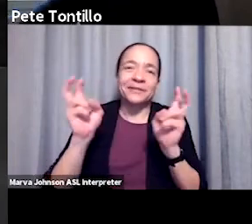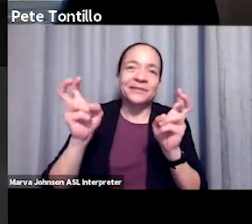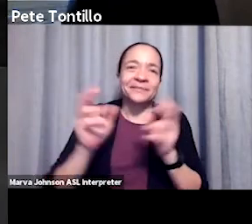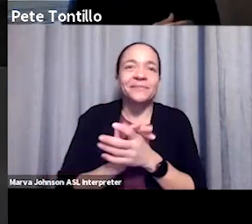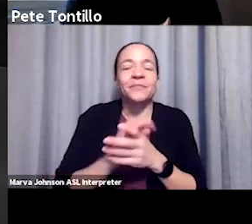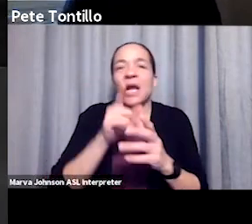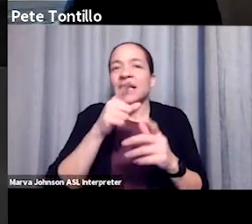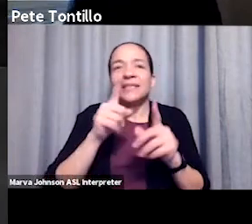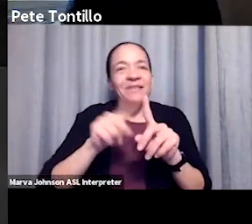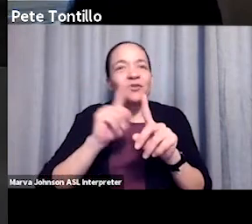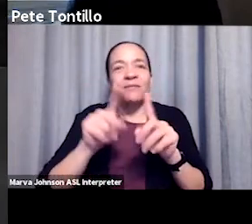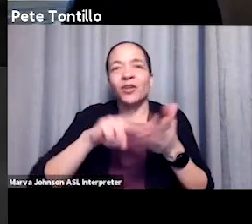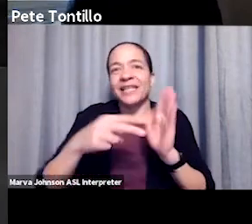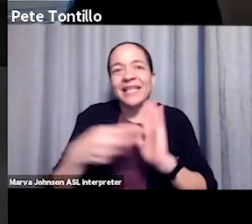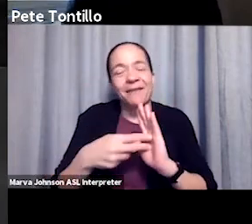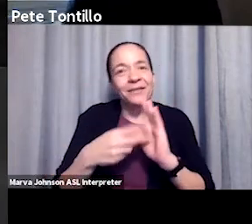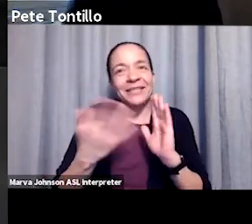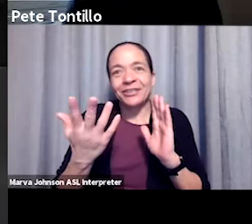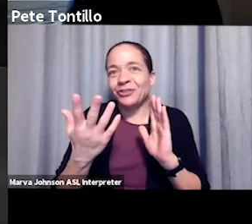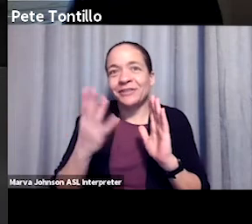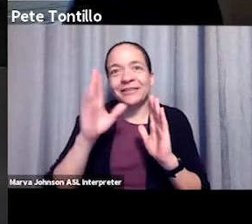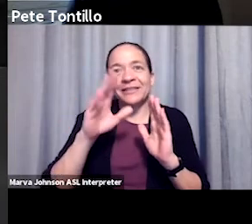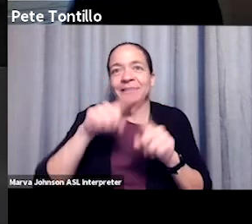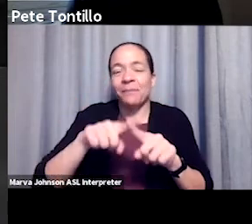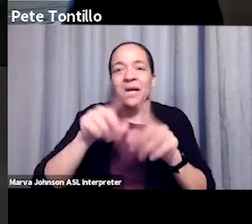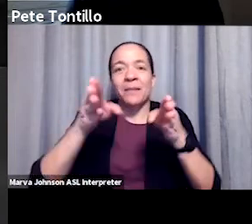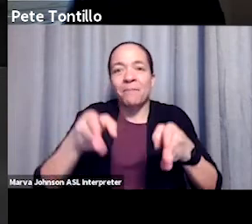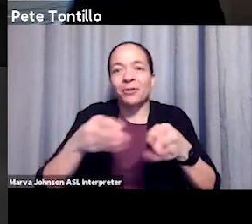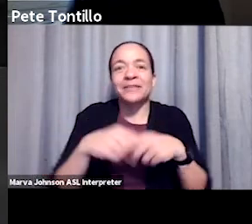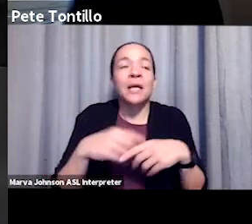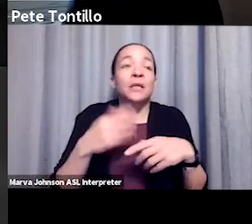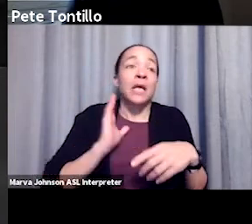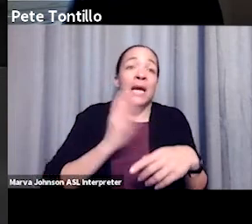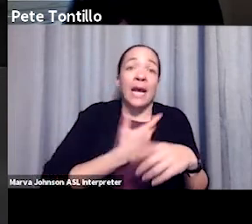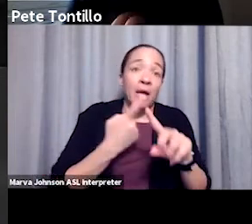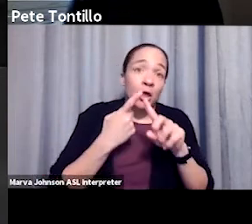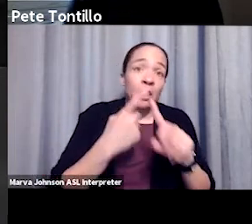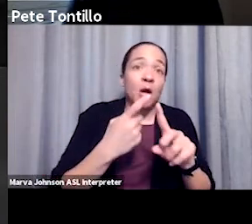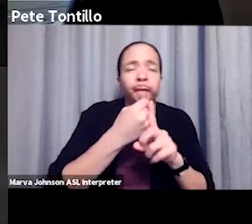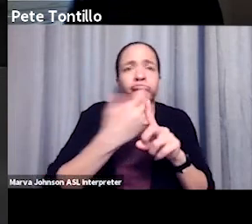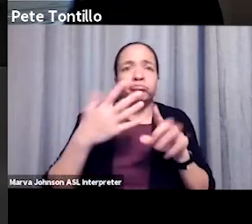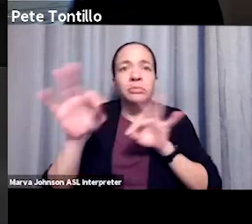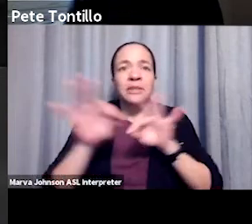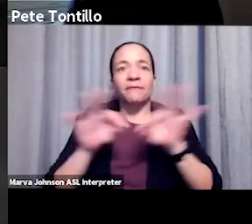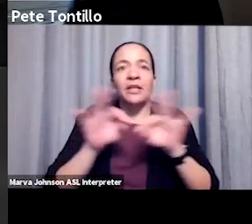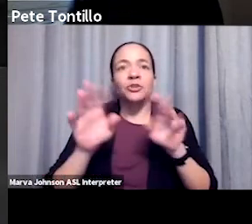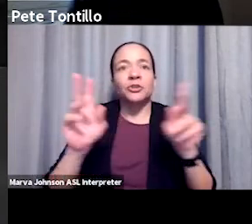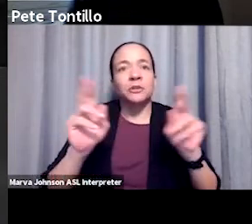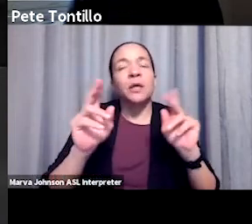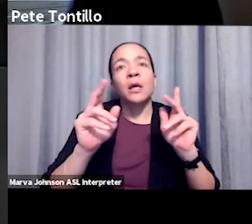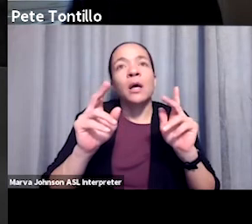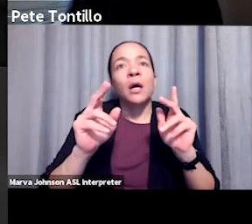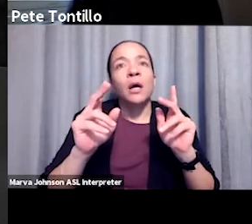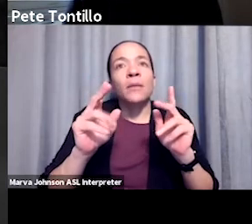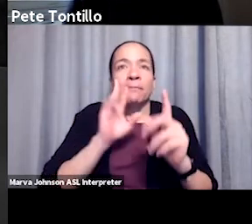goal is to try to define them in meaningful language that's authentic to people. It's drawn from already what's intuitive and top of mind for how people think about these